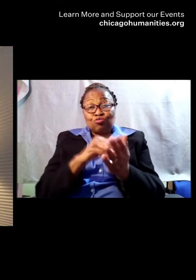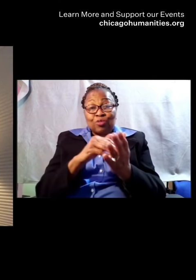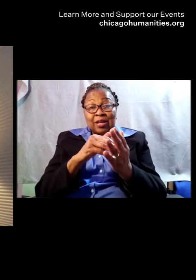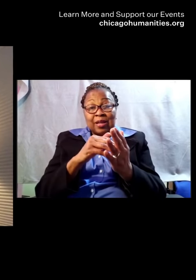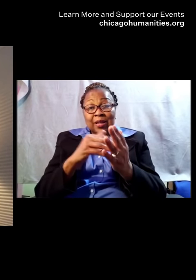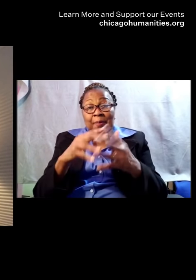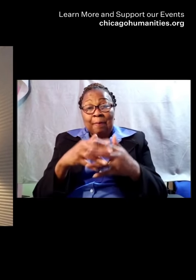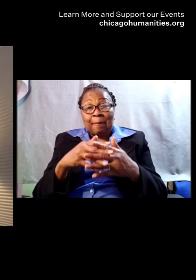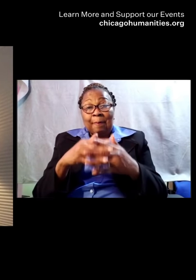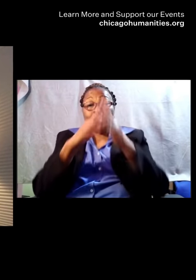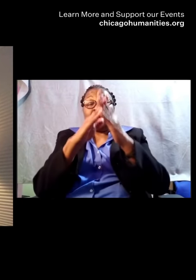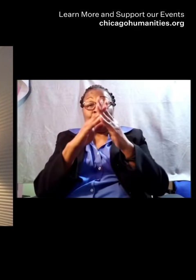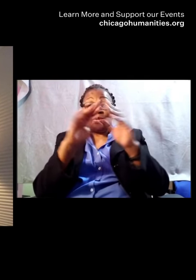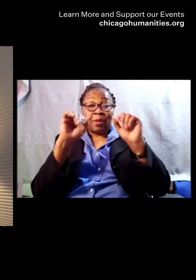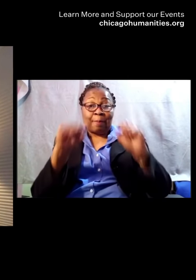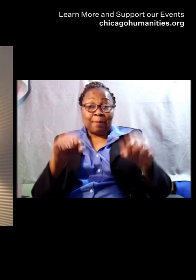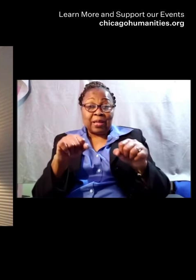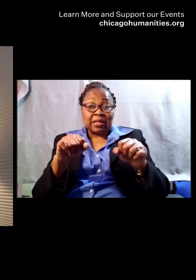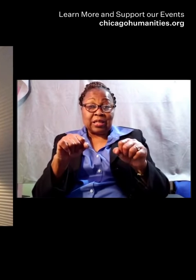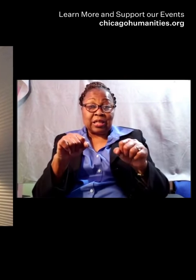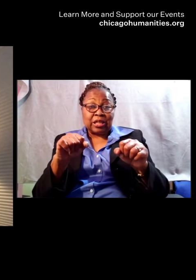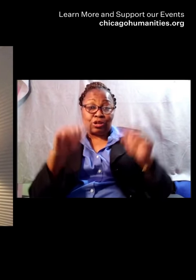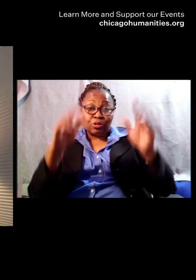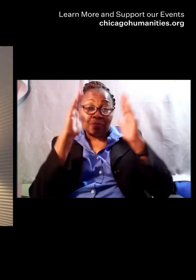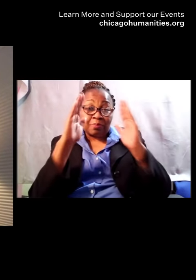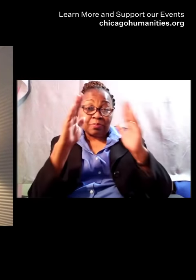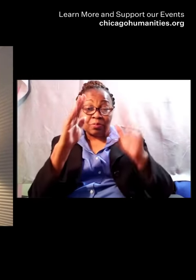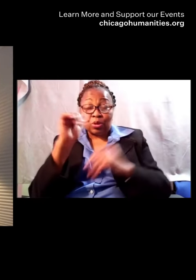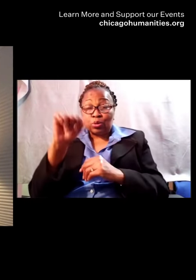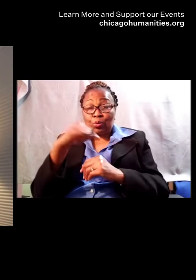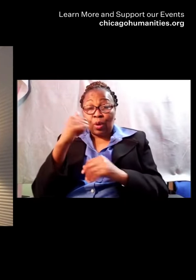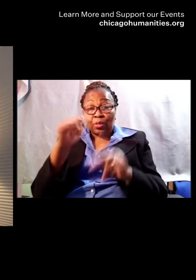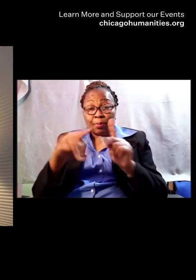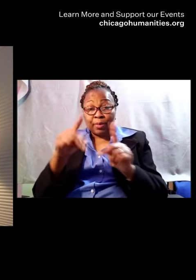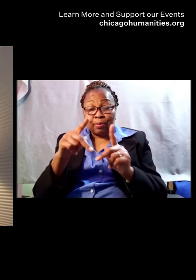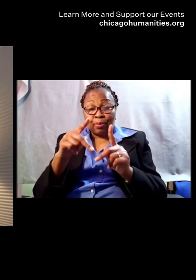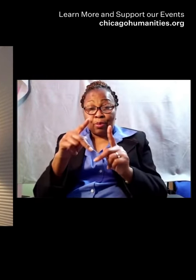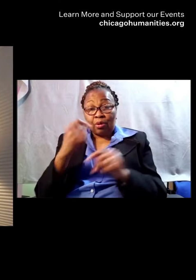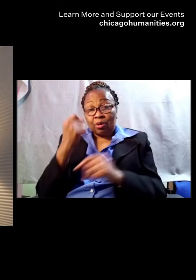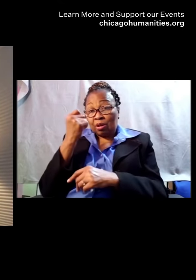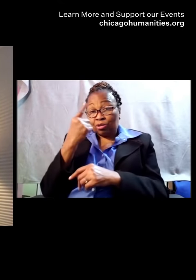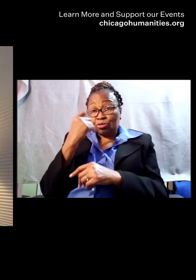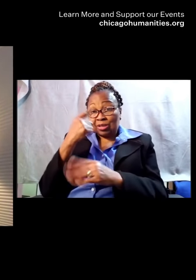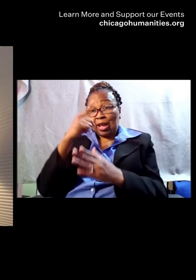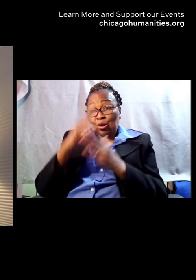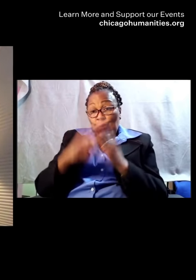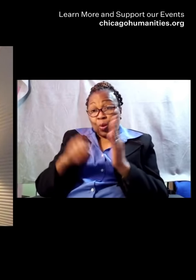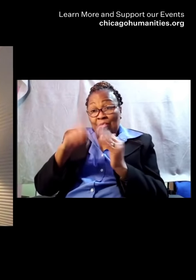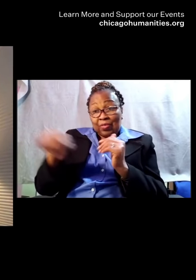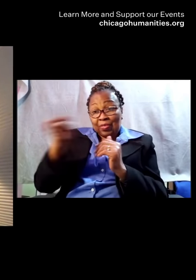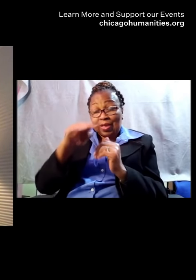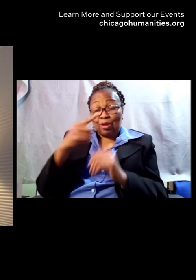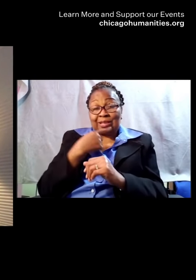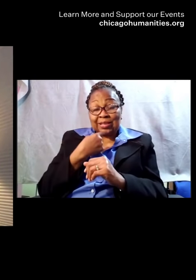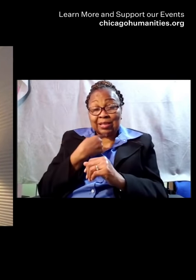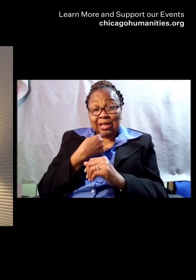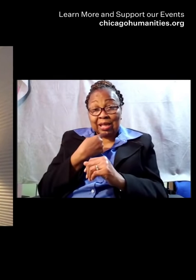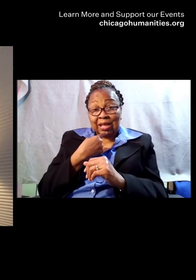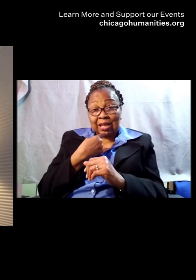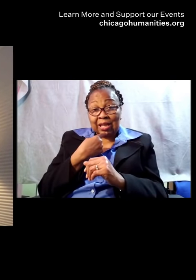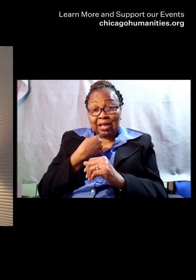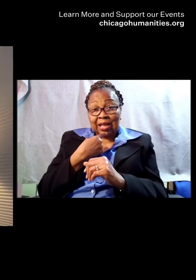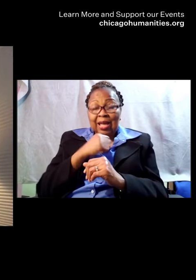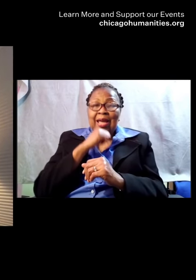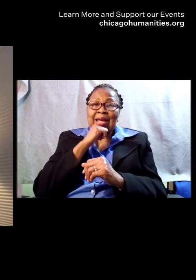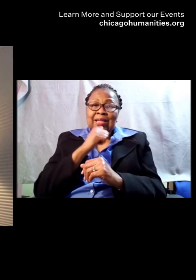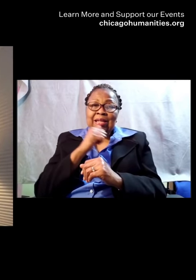ability to listen to other people, to hear what they're actually saying, to not just stick them